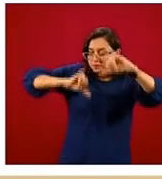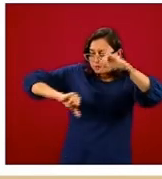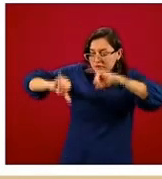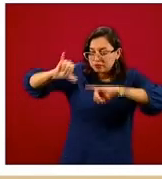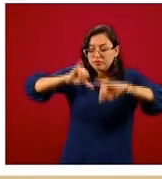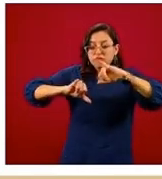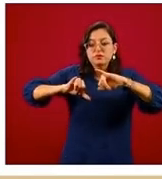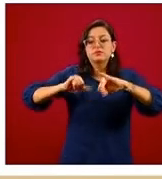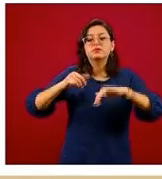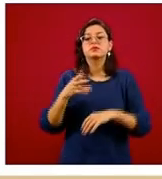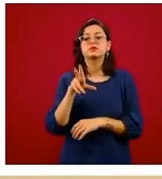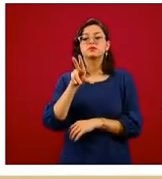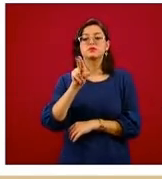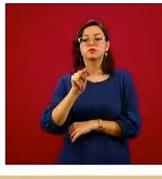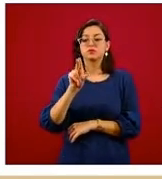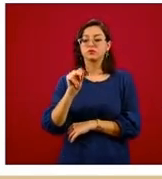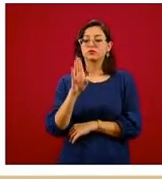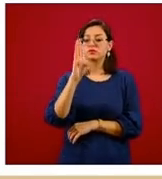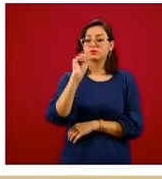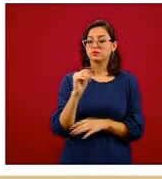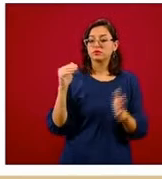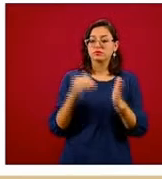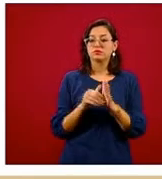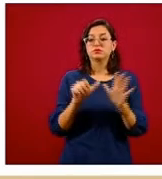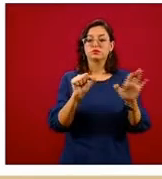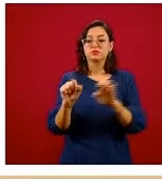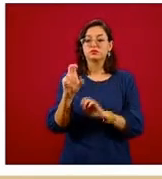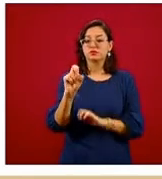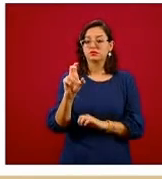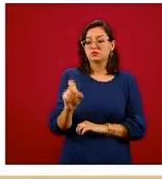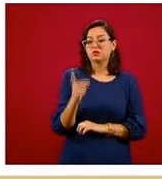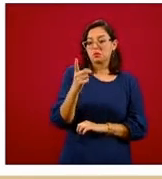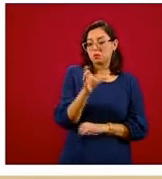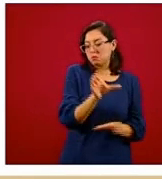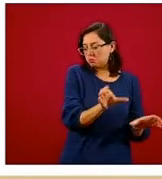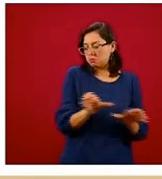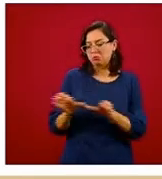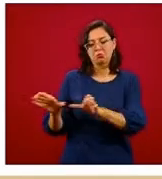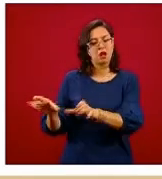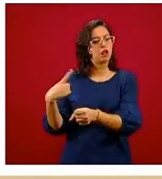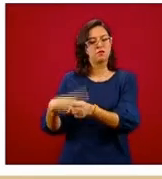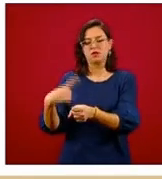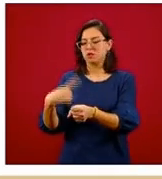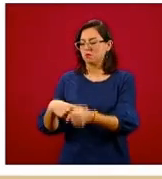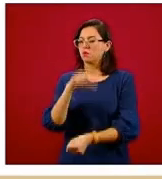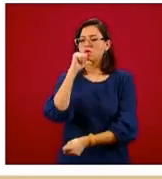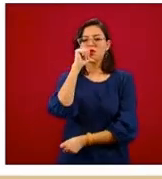163,600 people going to protocols of laboratory studies. From this number,